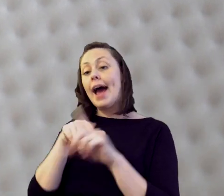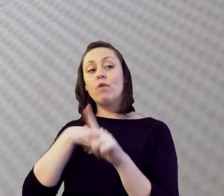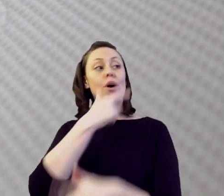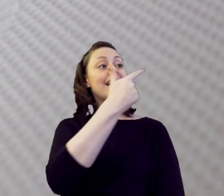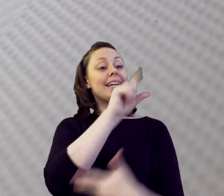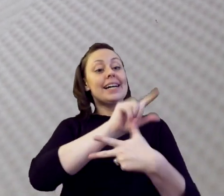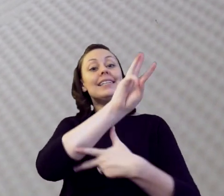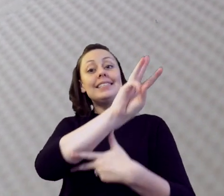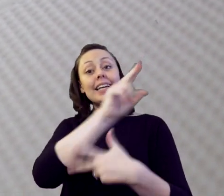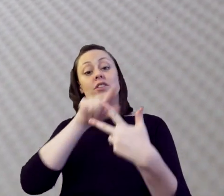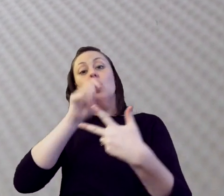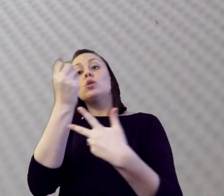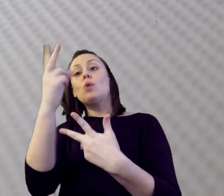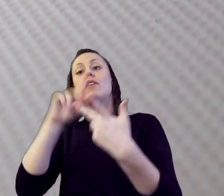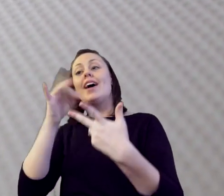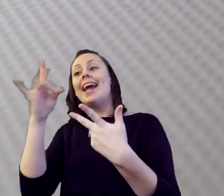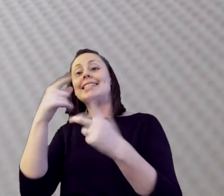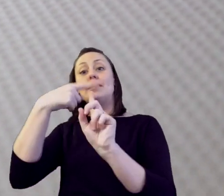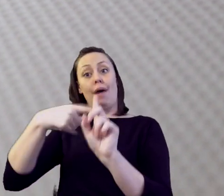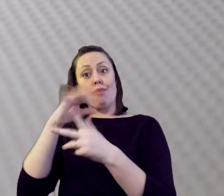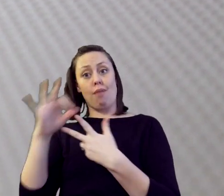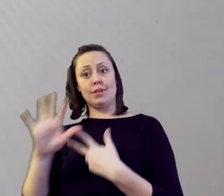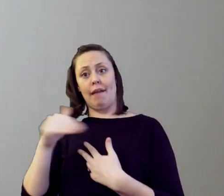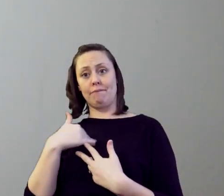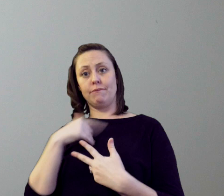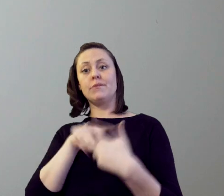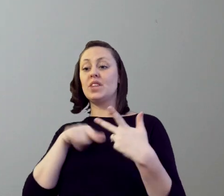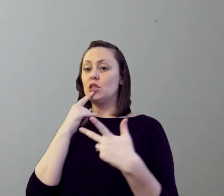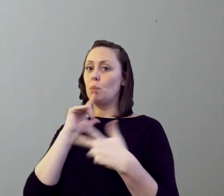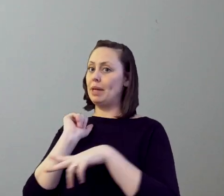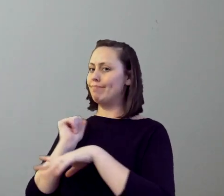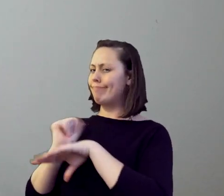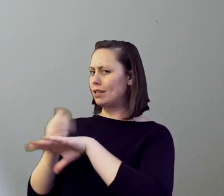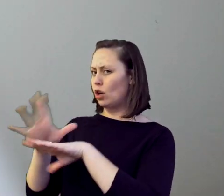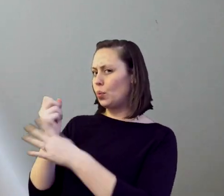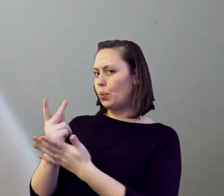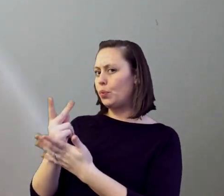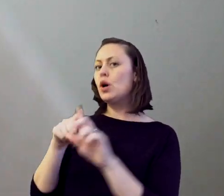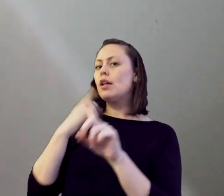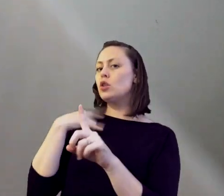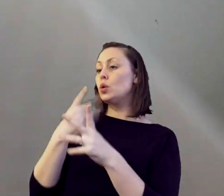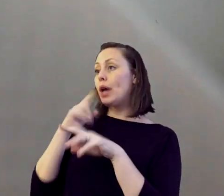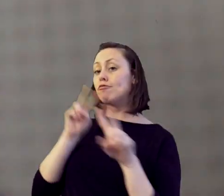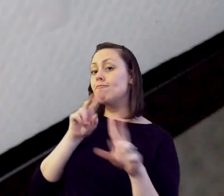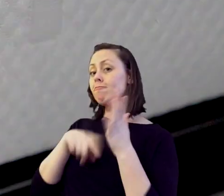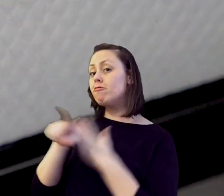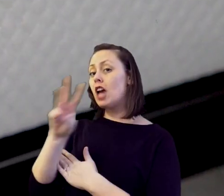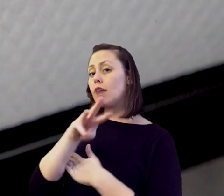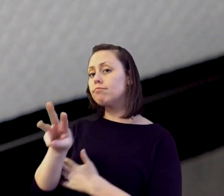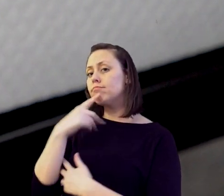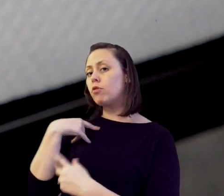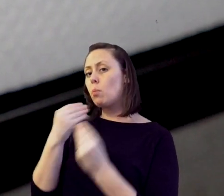and 18-month options are available. This will be based on approval. You can visit Purple for more information on